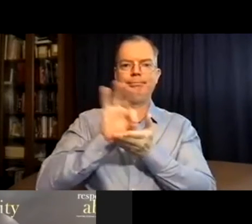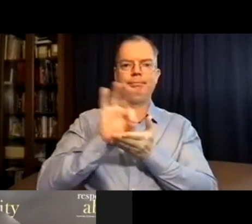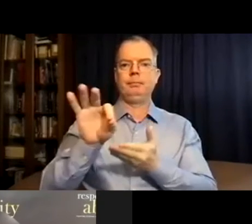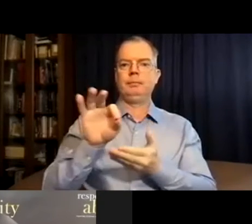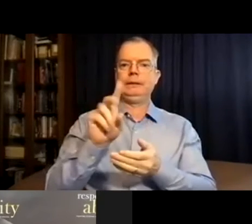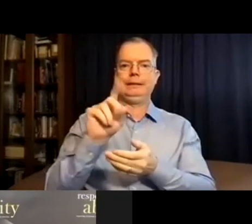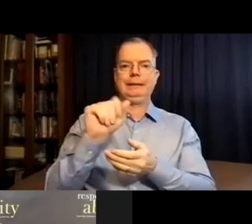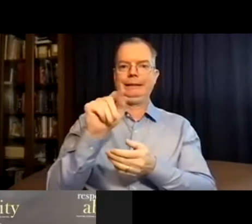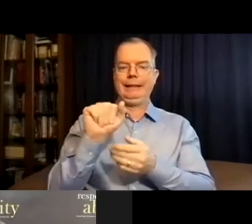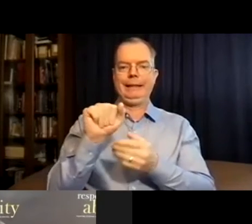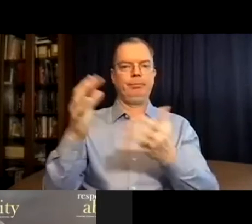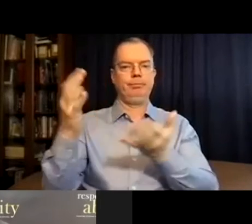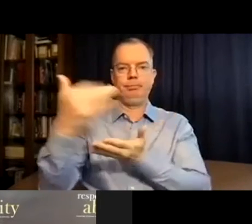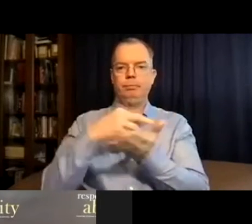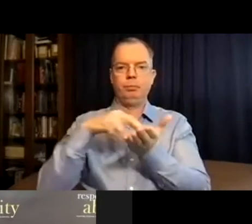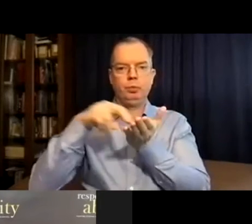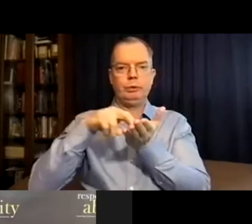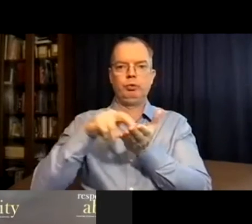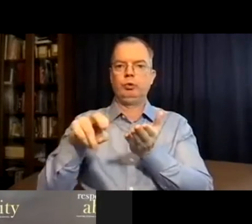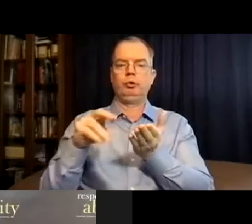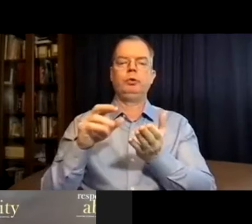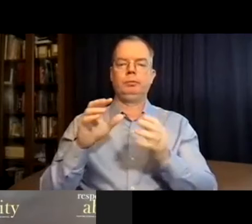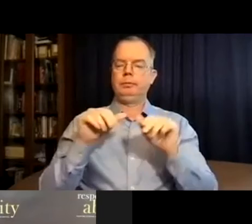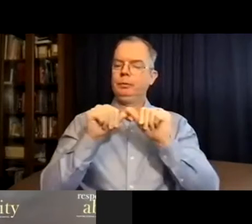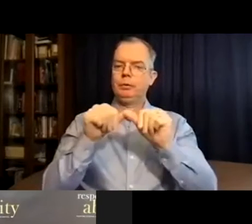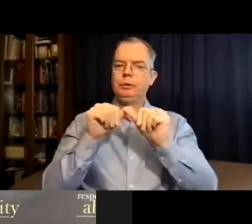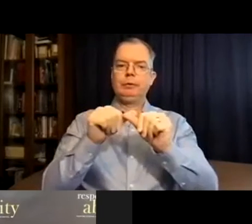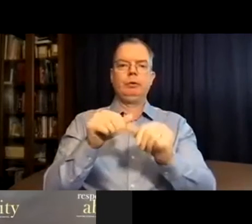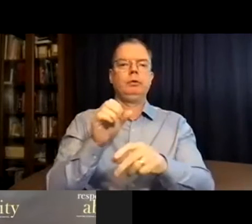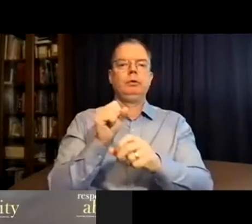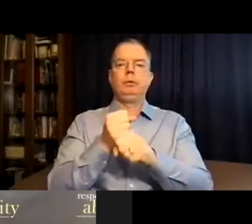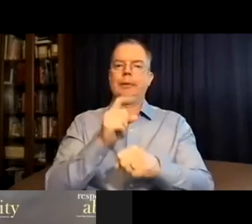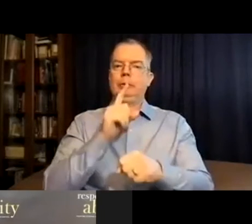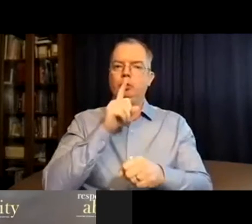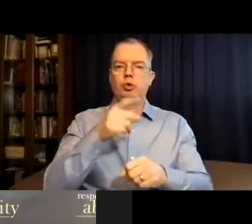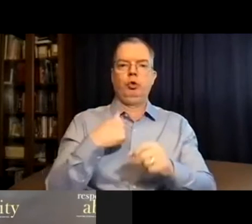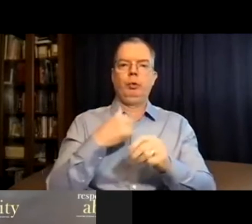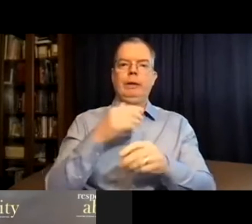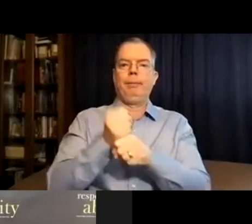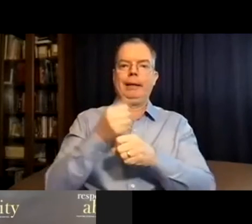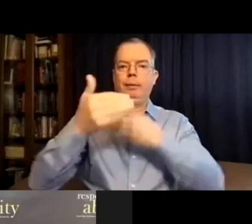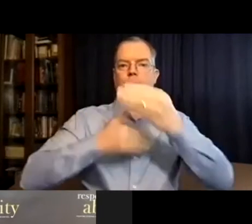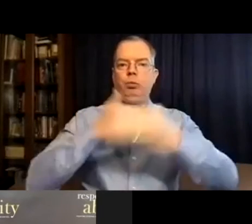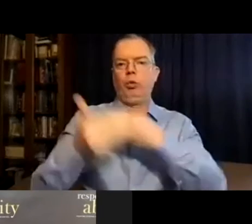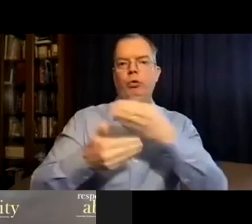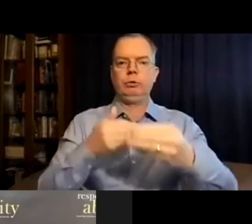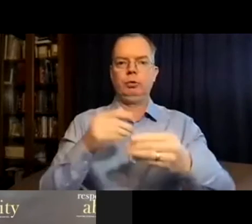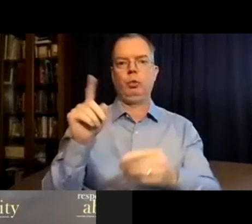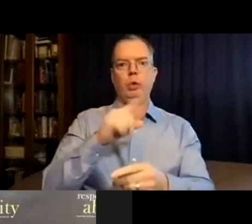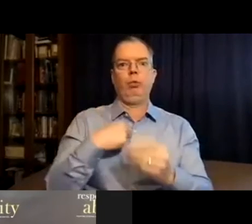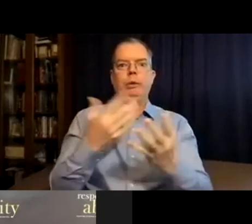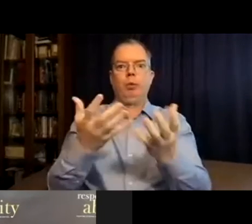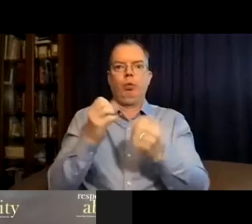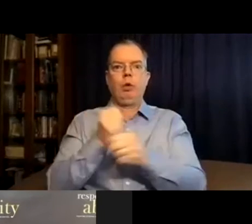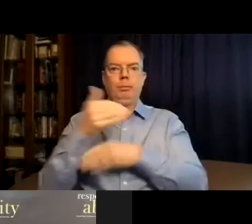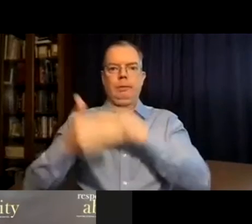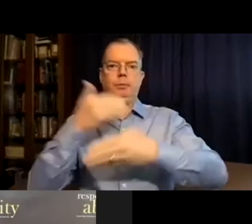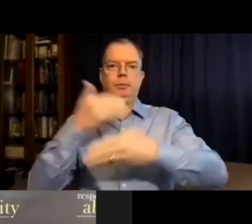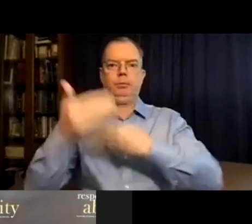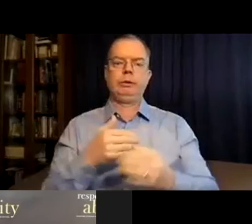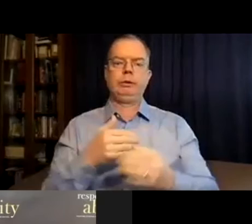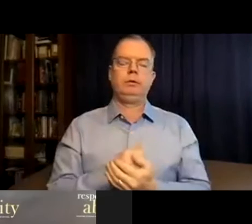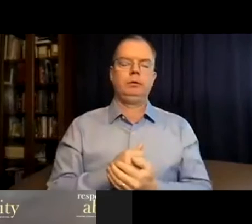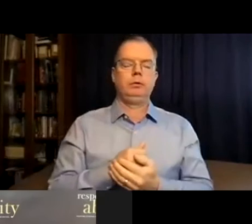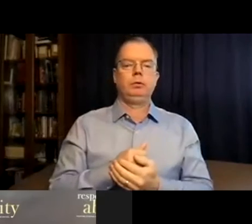success and keep counting the data and researching, and make sure we're hiring where we